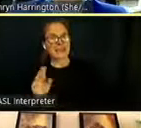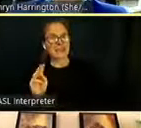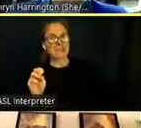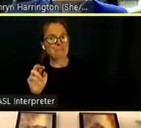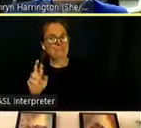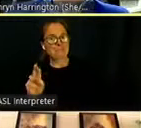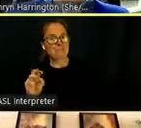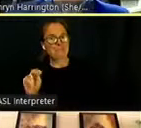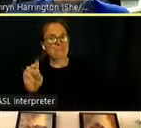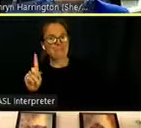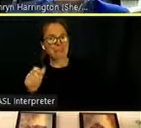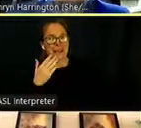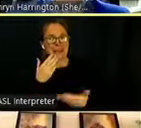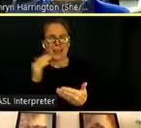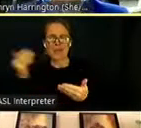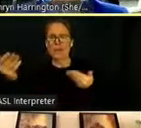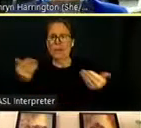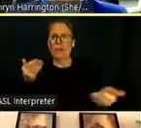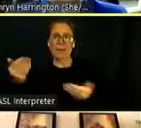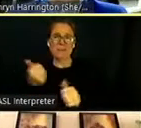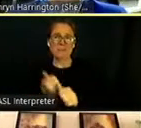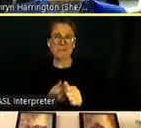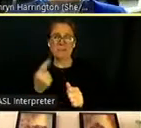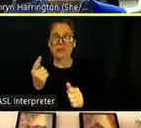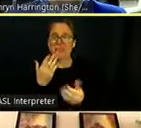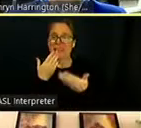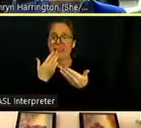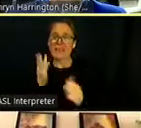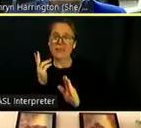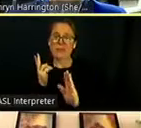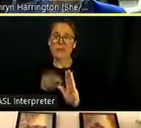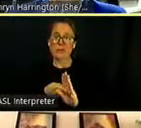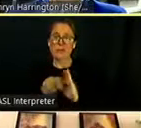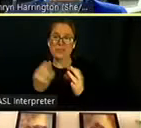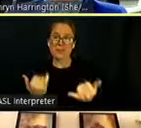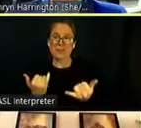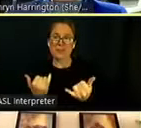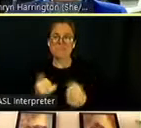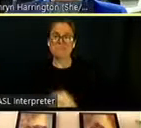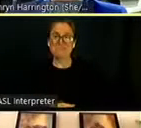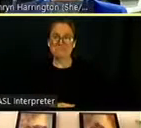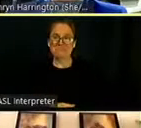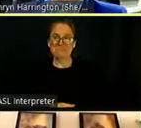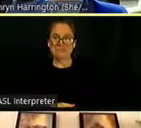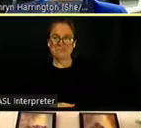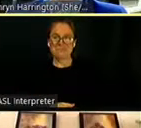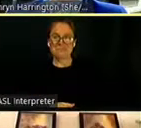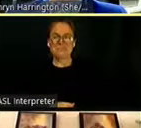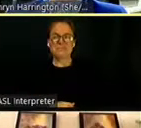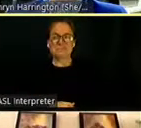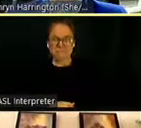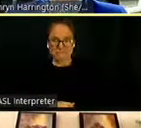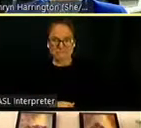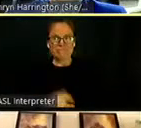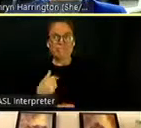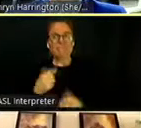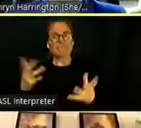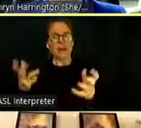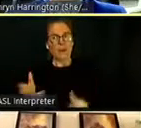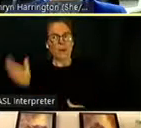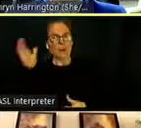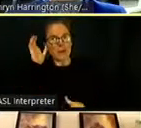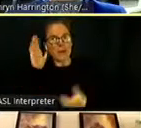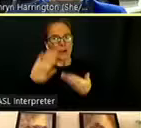it. Welcome, everyone, and thank you for joining us tonight. Gaining community input early